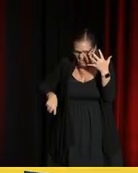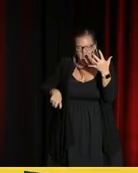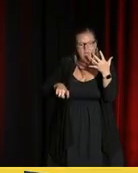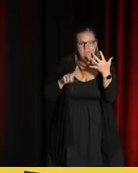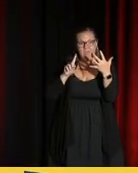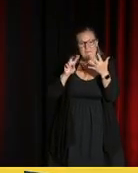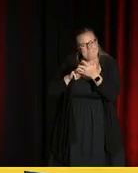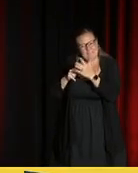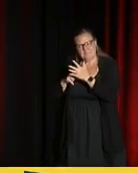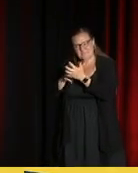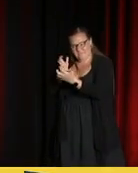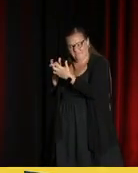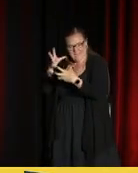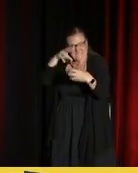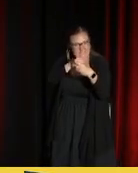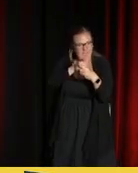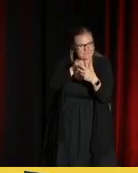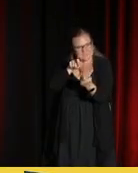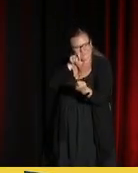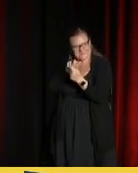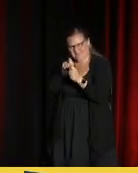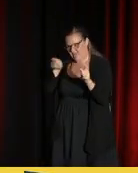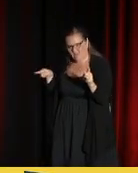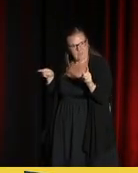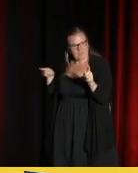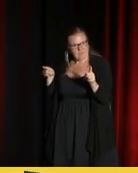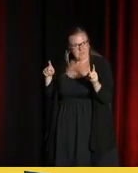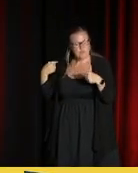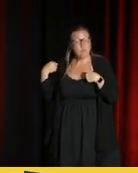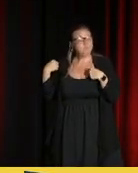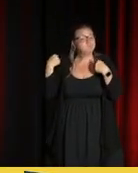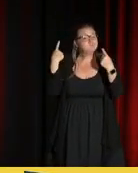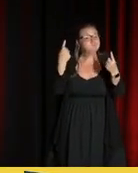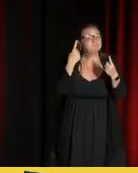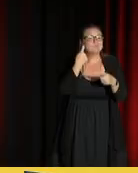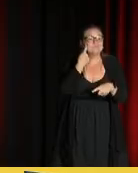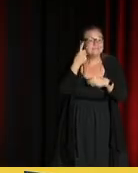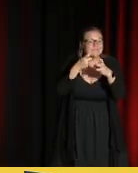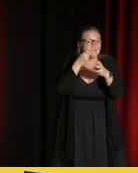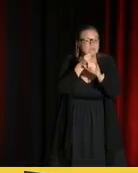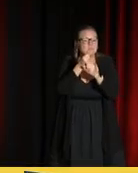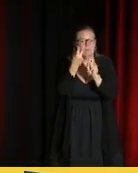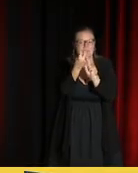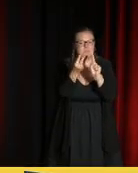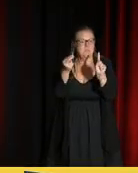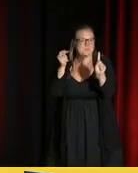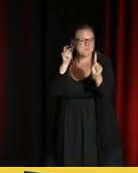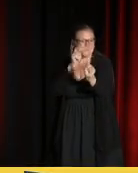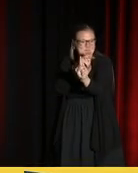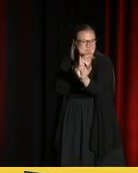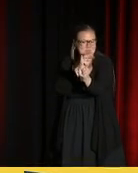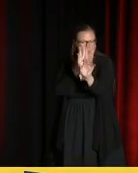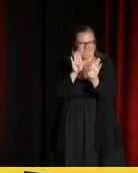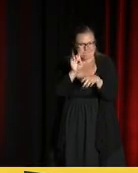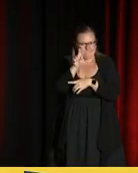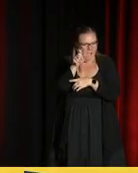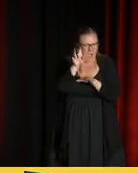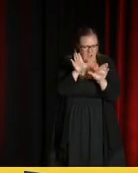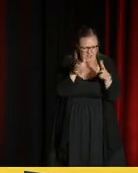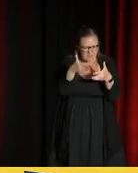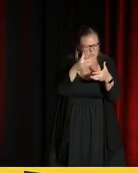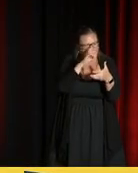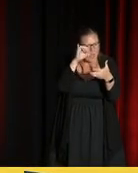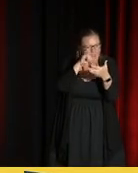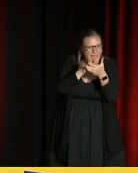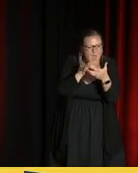inside. Over the last few years, we've been changing that point of view. What exactly is the box?